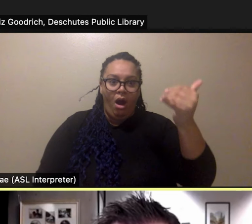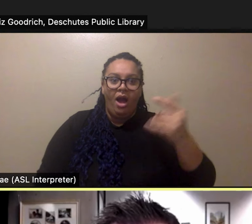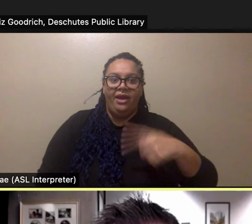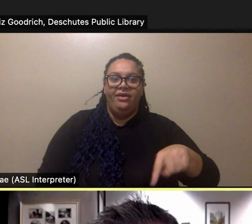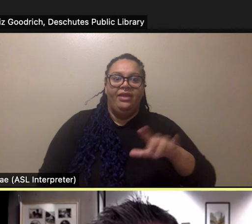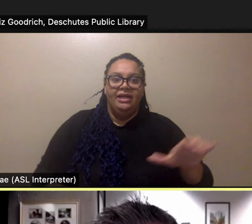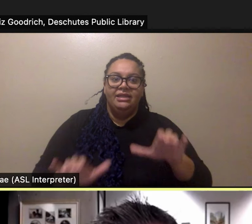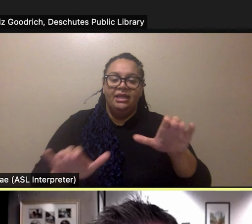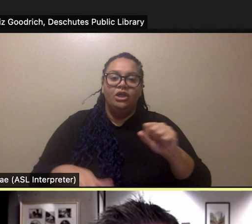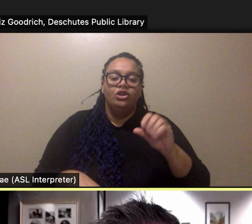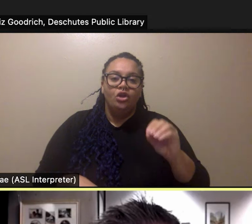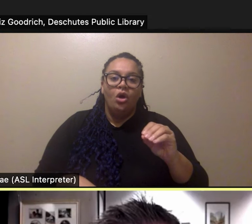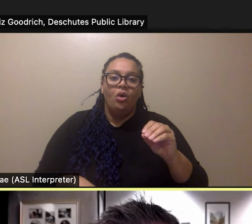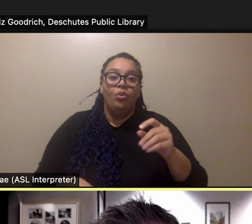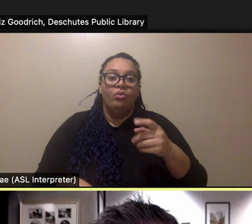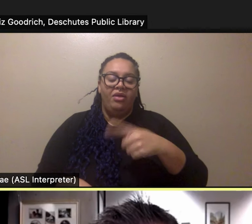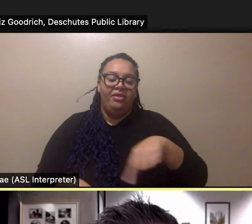kind of won